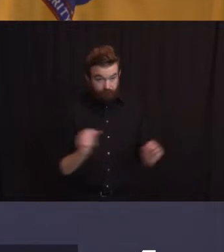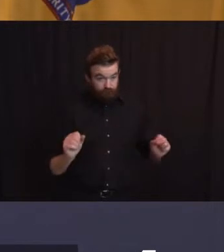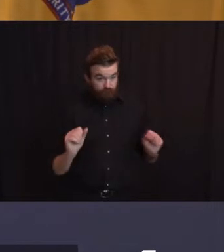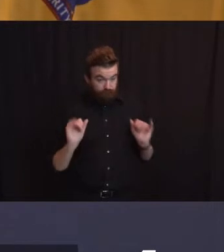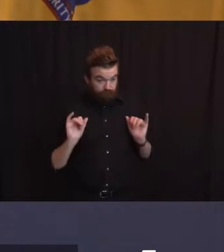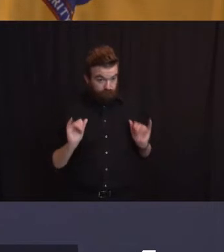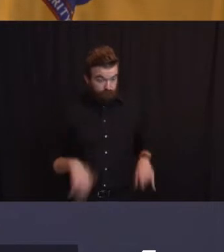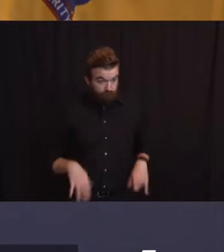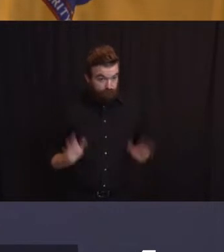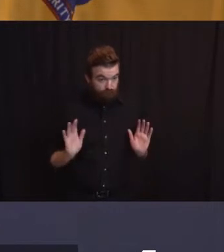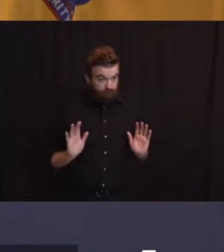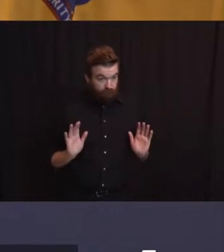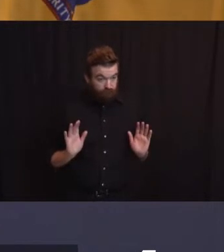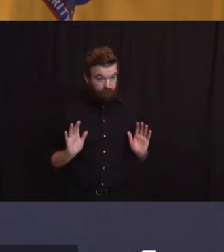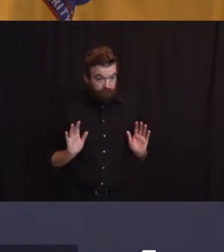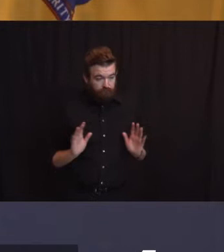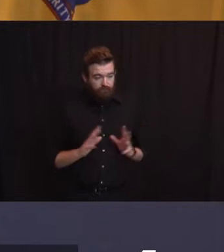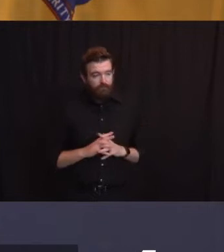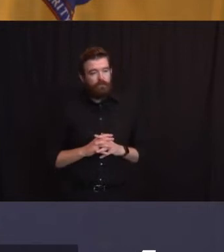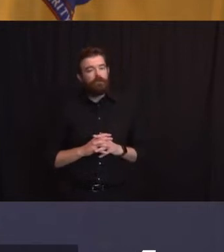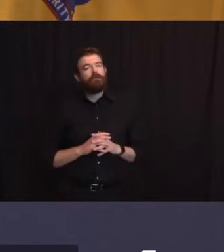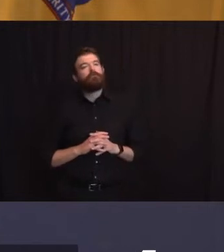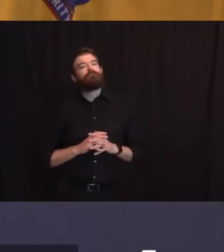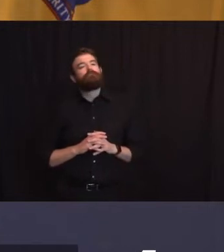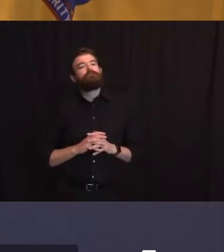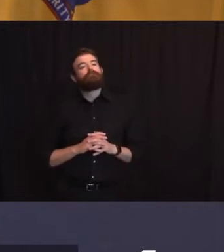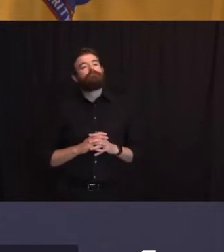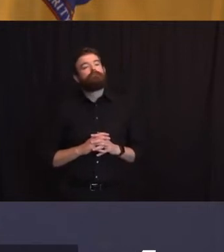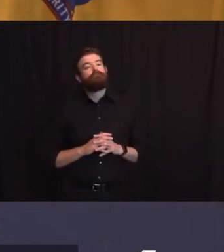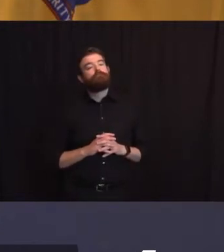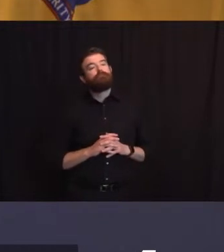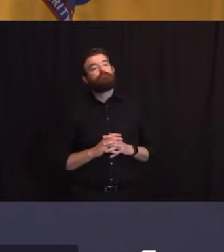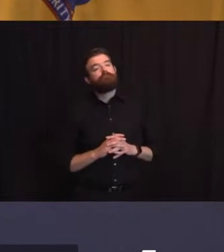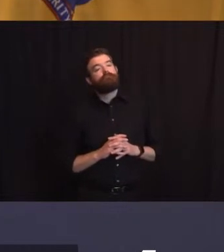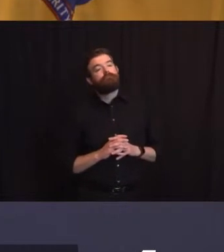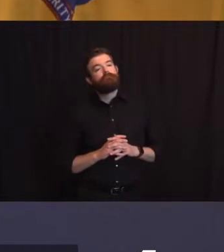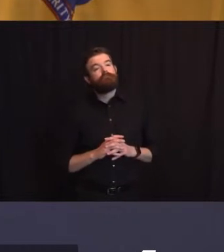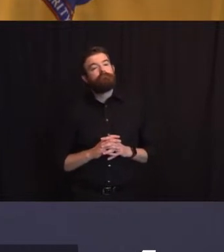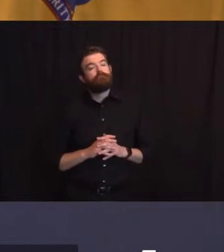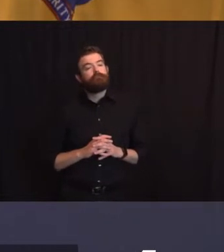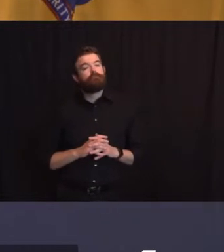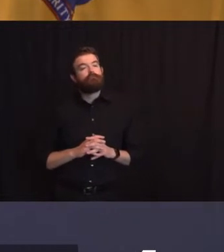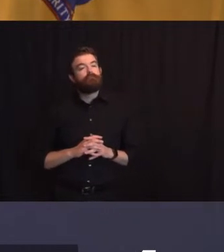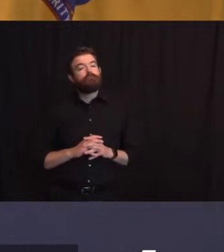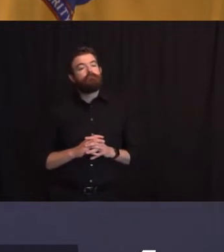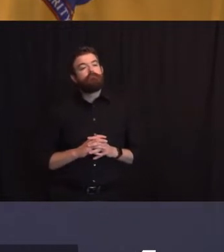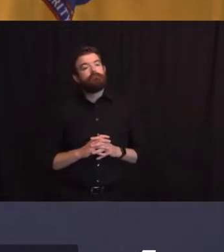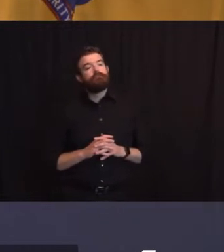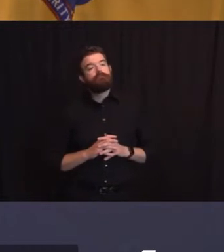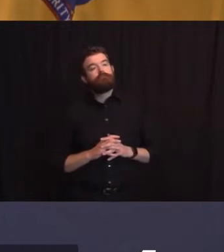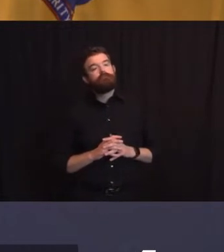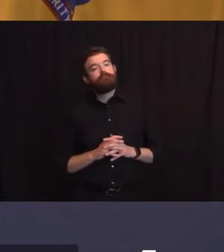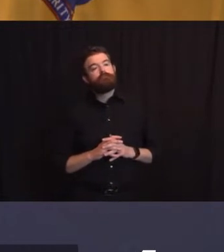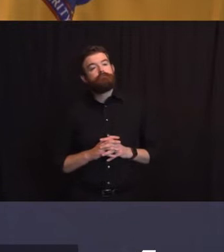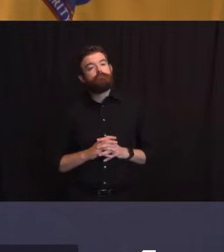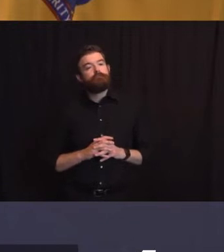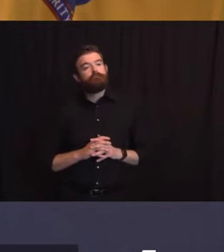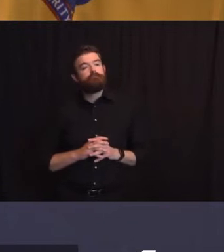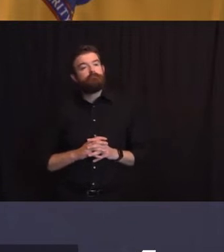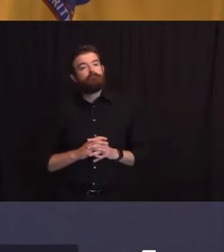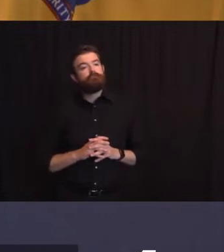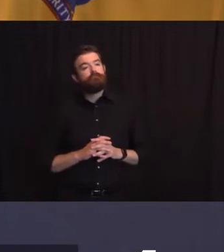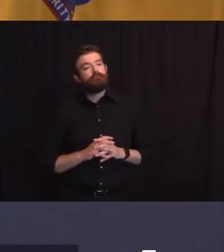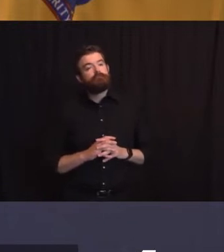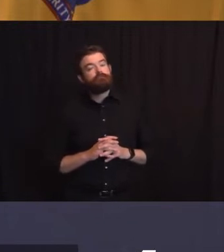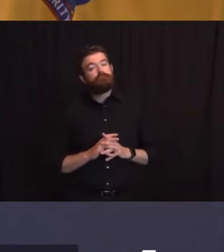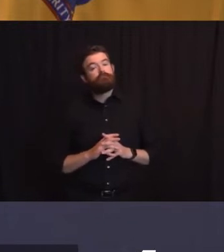isn't much of a difference in our protocols as it relates to folks outdoors. We basically have said from